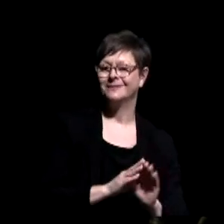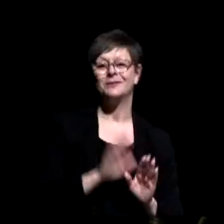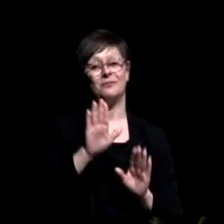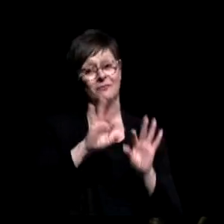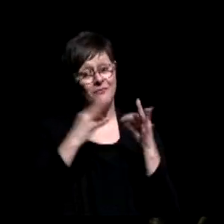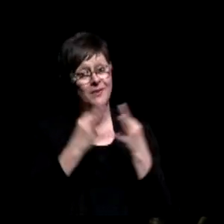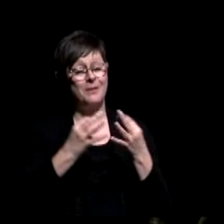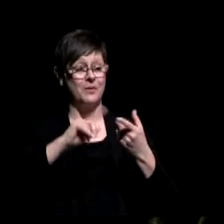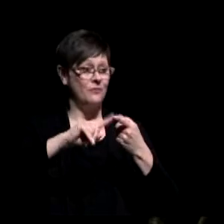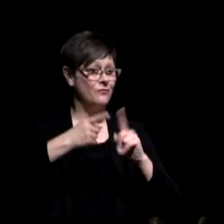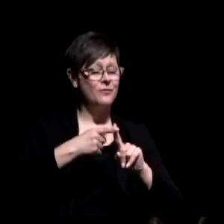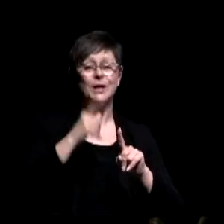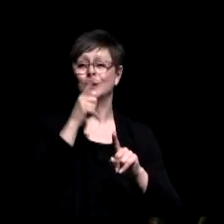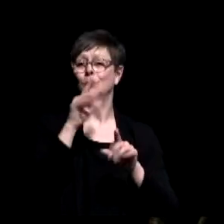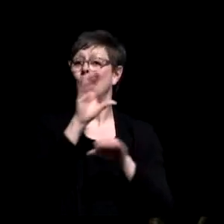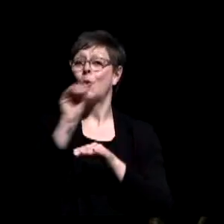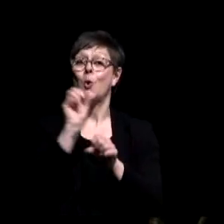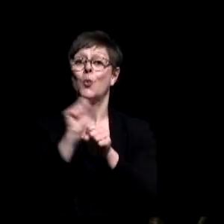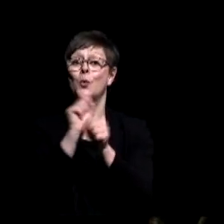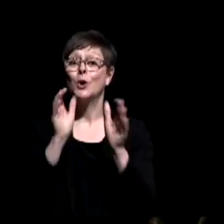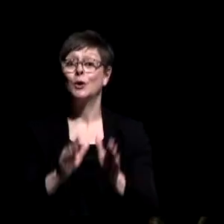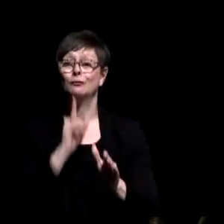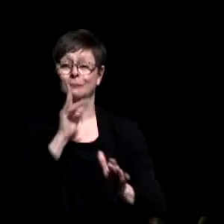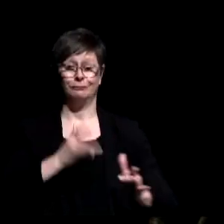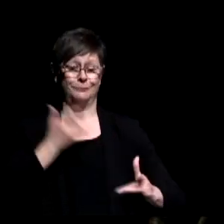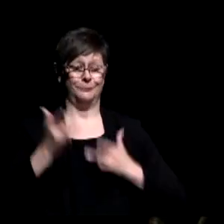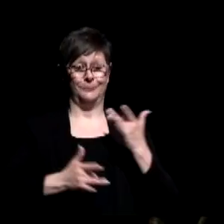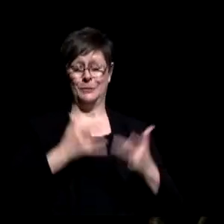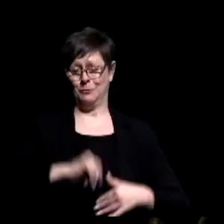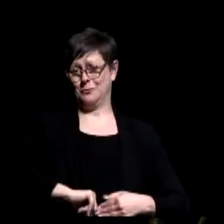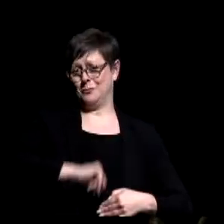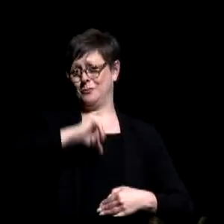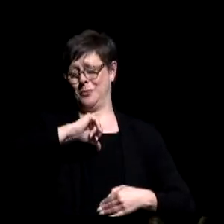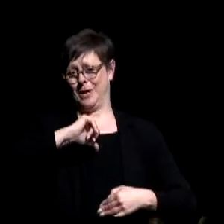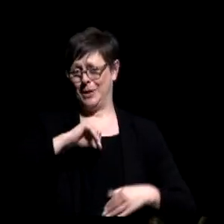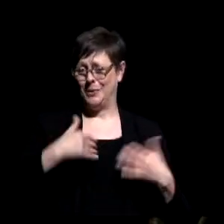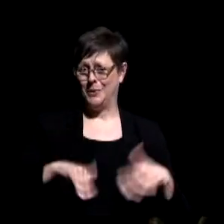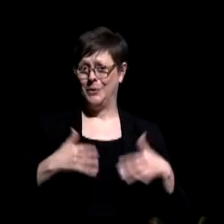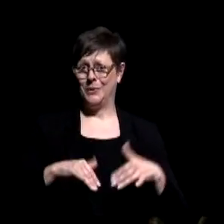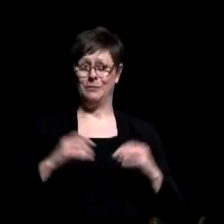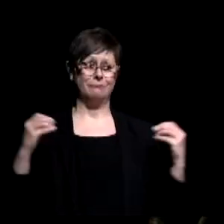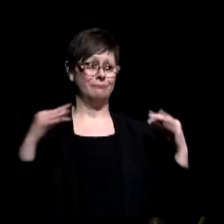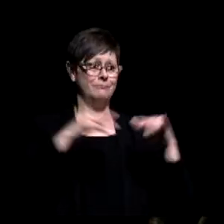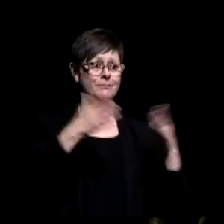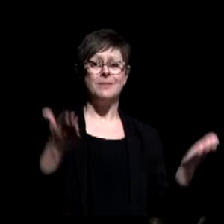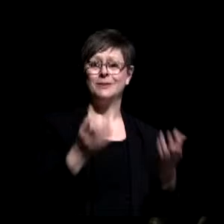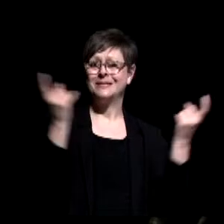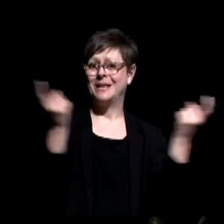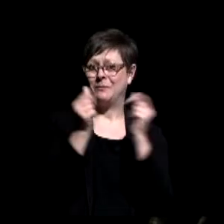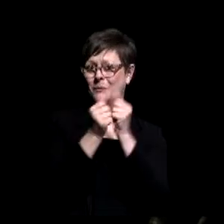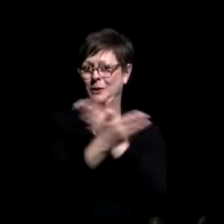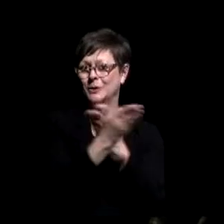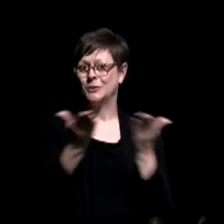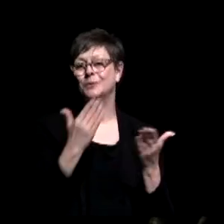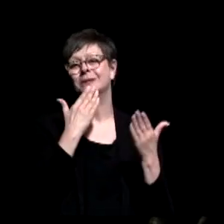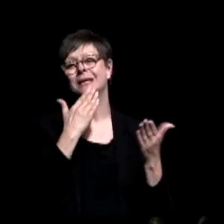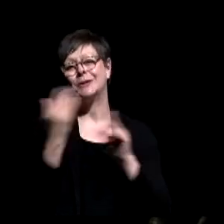friends, and colleagues that are here today are excited and proud to participate and to celebrate with you. So thank you all for